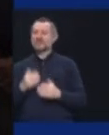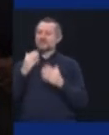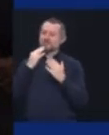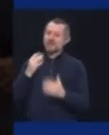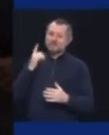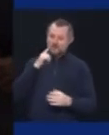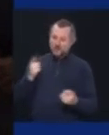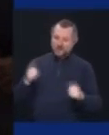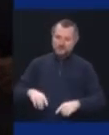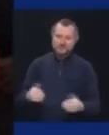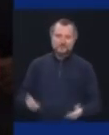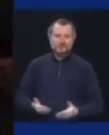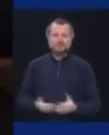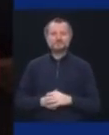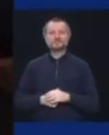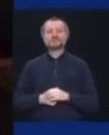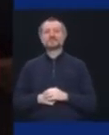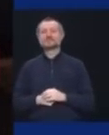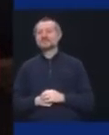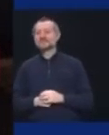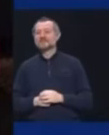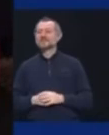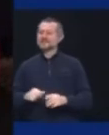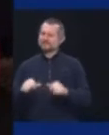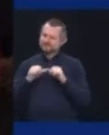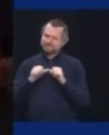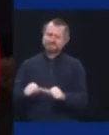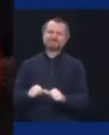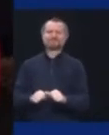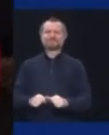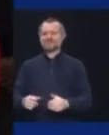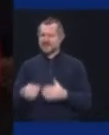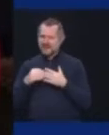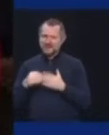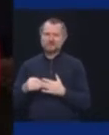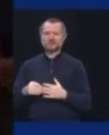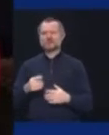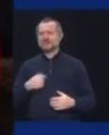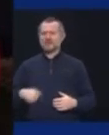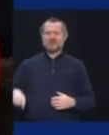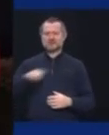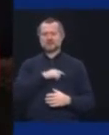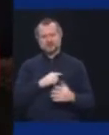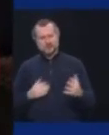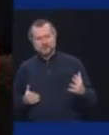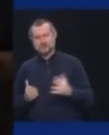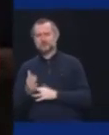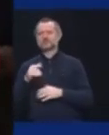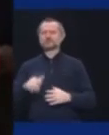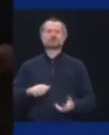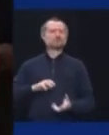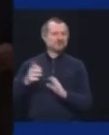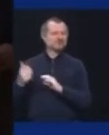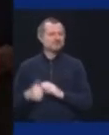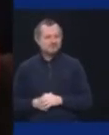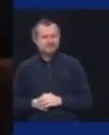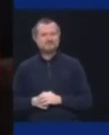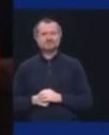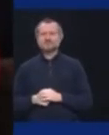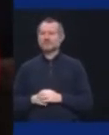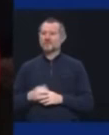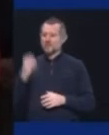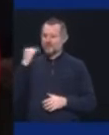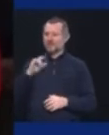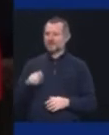here. You stay continuing to lead us through this crisis because we need